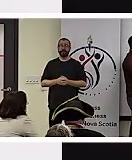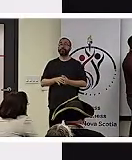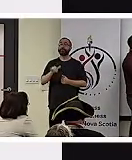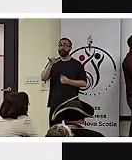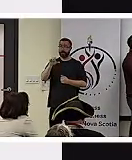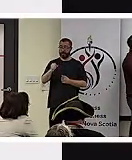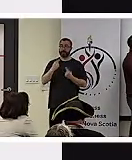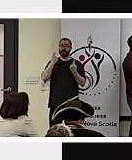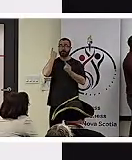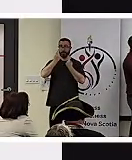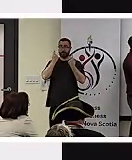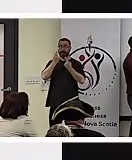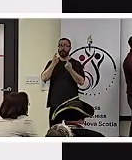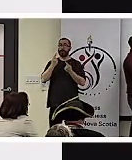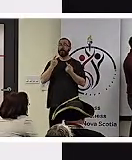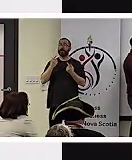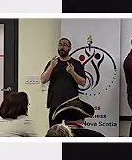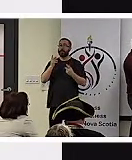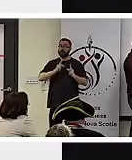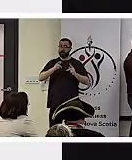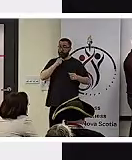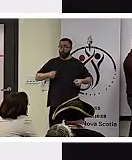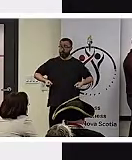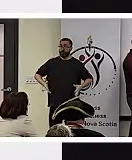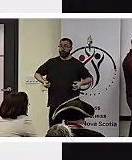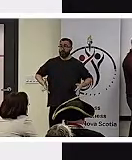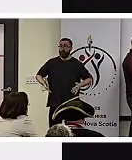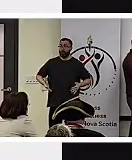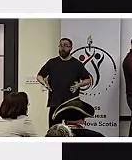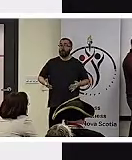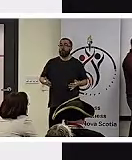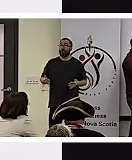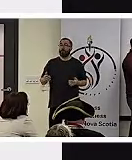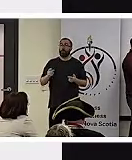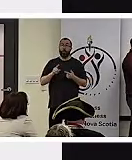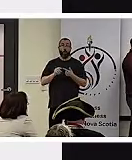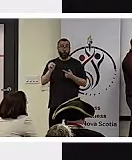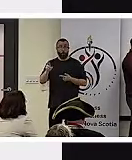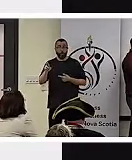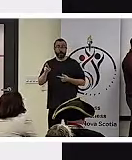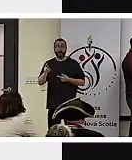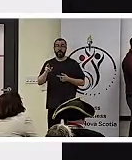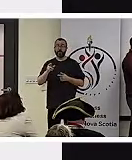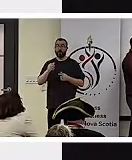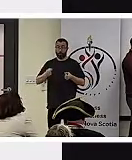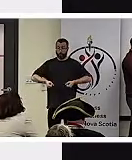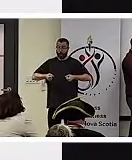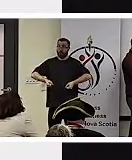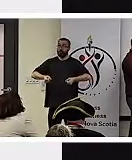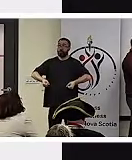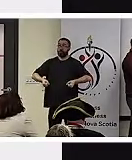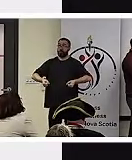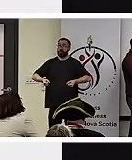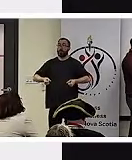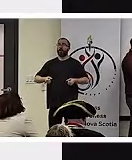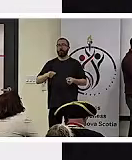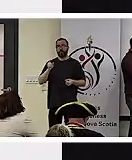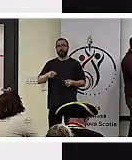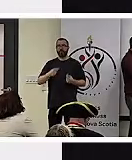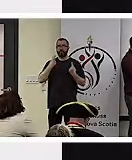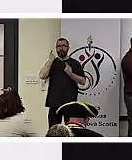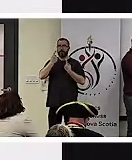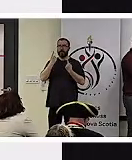think about our wheelchair and friends that maybe are in wheelchairs or who are in walkers, but we should also think about our friends that maybe